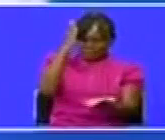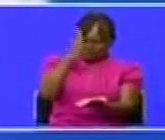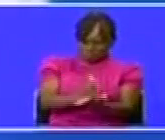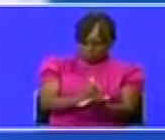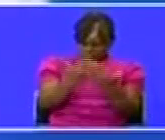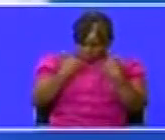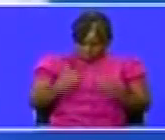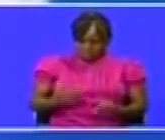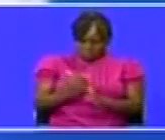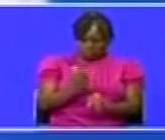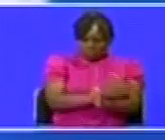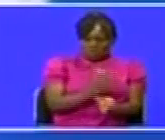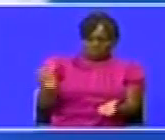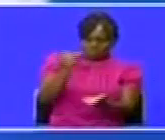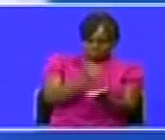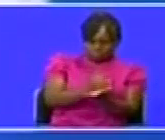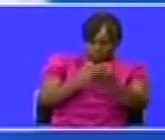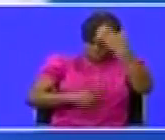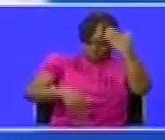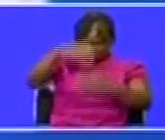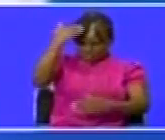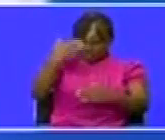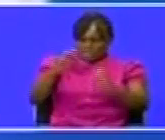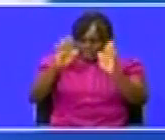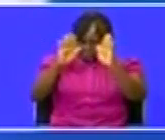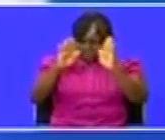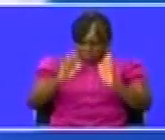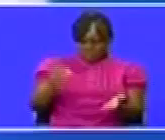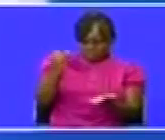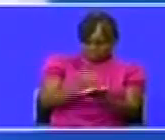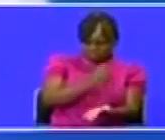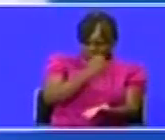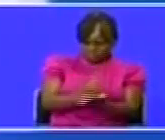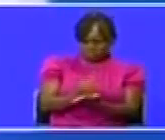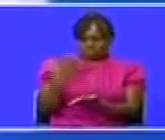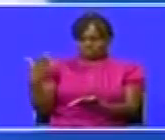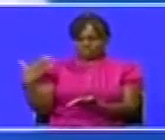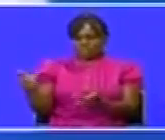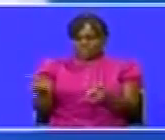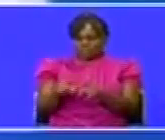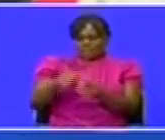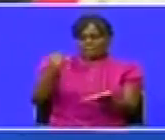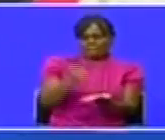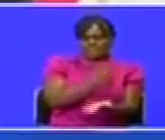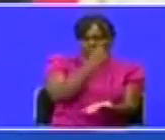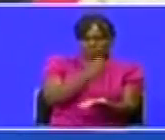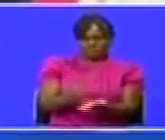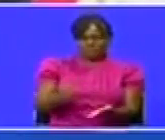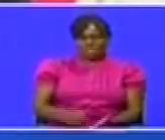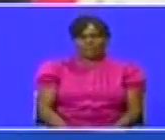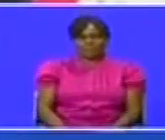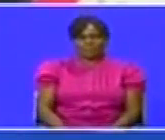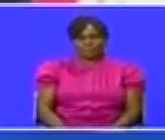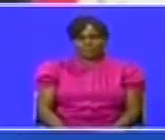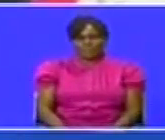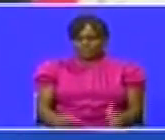identity before one is admitted to university is a valid visa, academic papers, and a passport. You can try to create issues